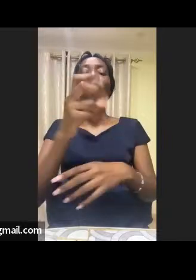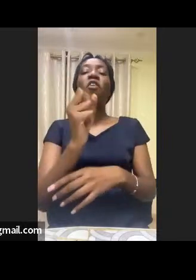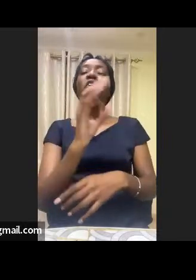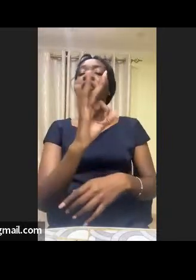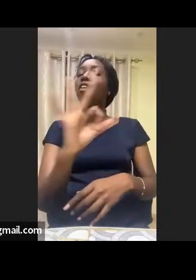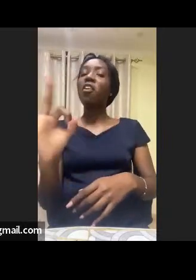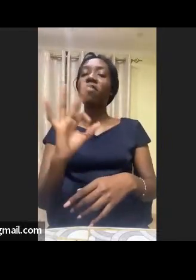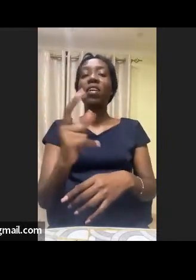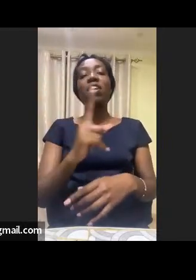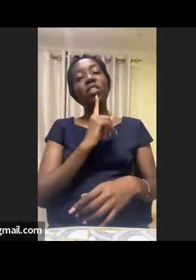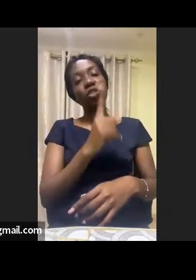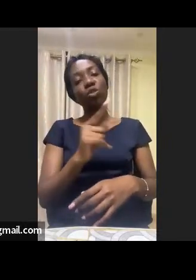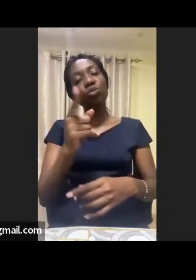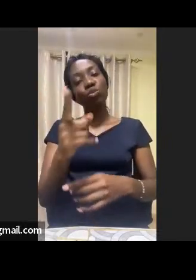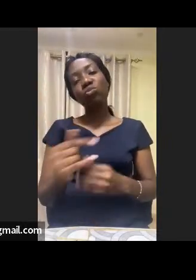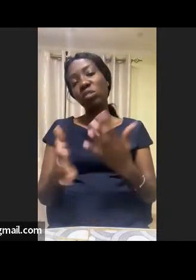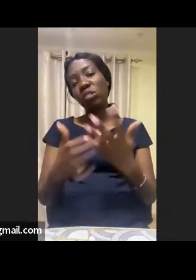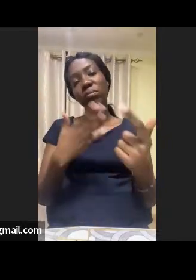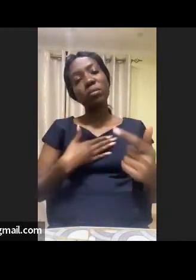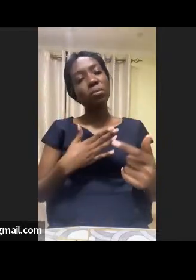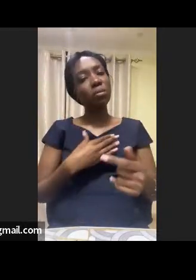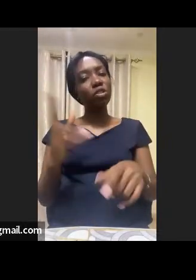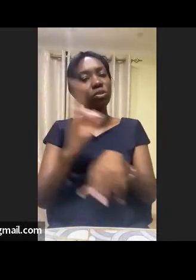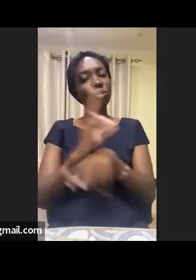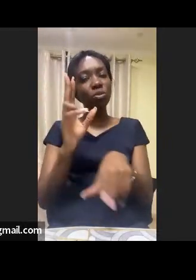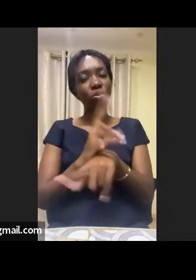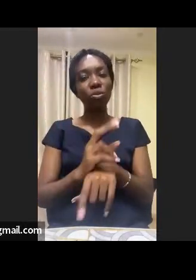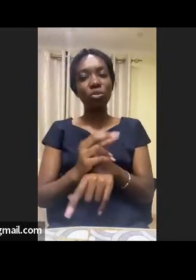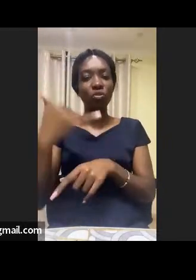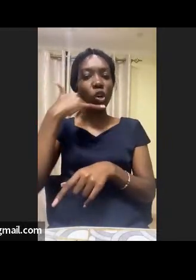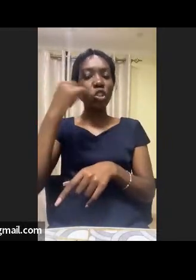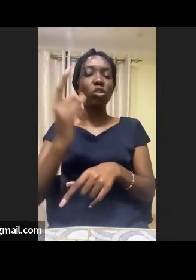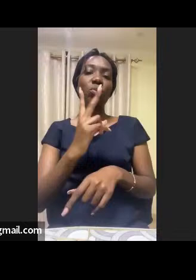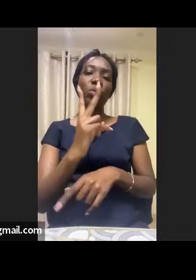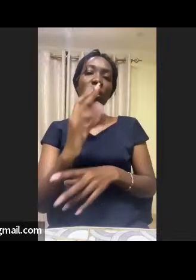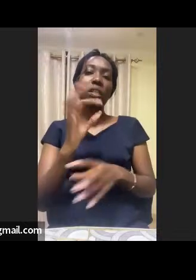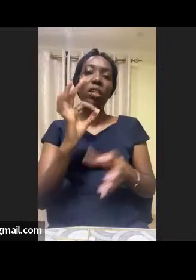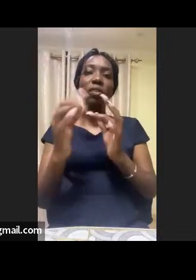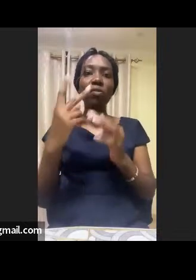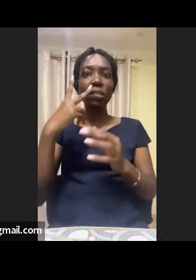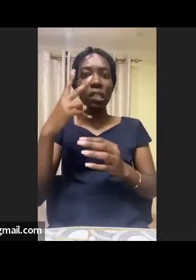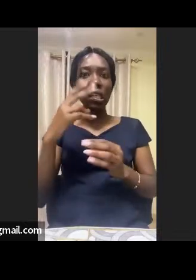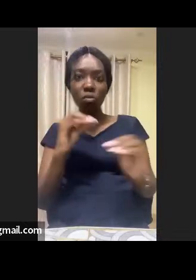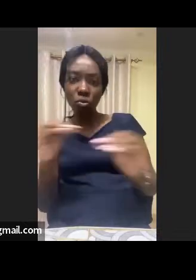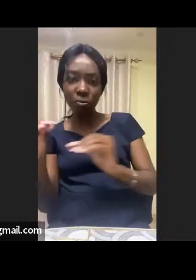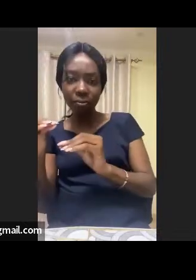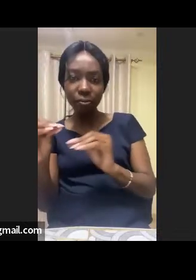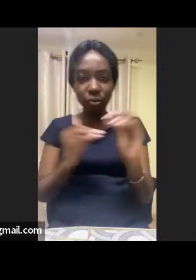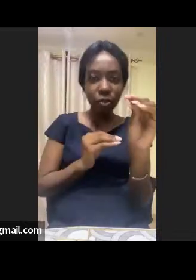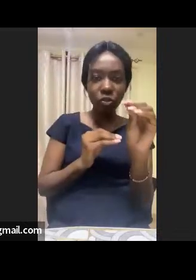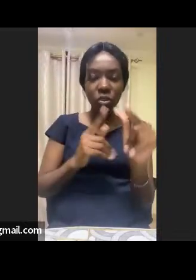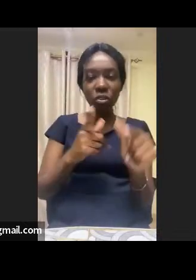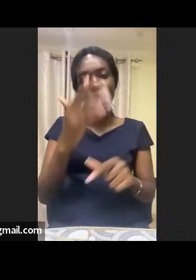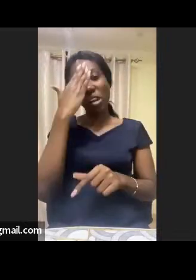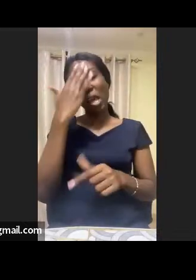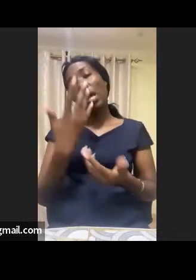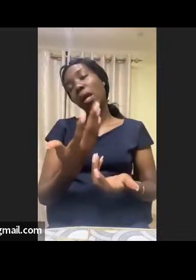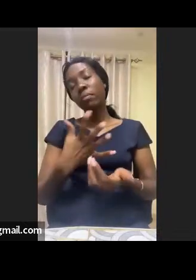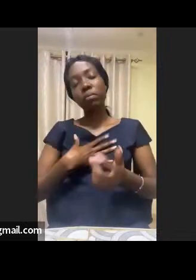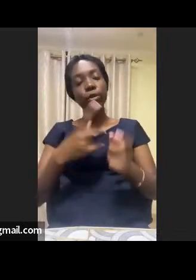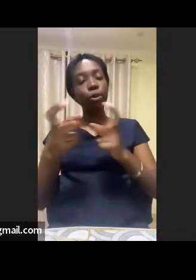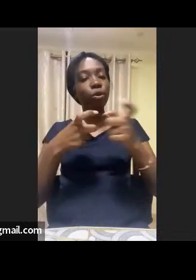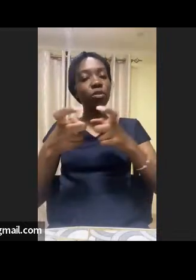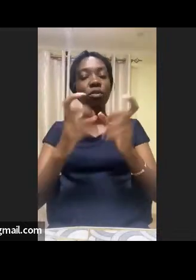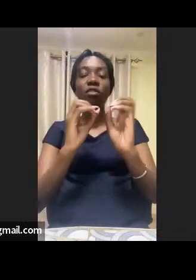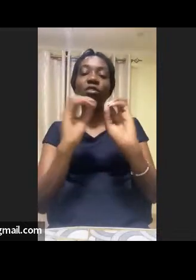to bear with me. I'm using two gadgets. So ukiona imesonga songa, just know that I am not in control. So I'm